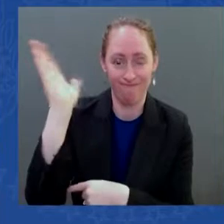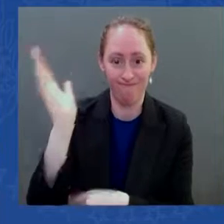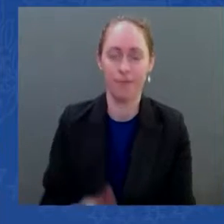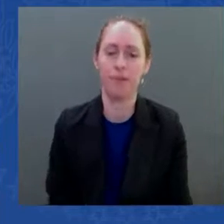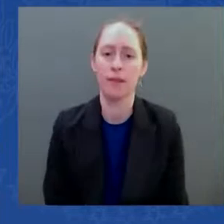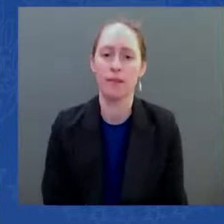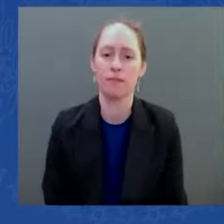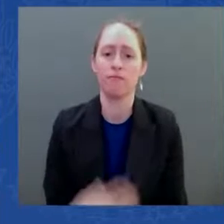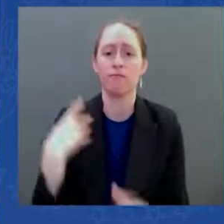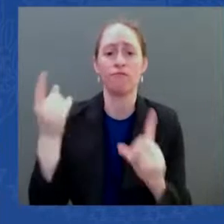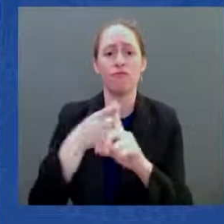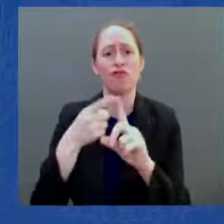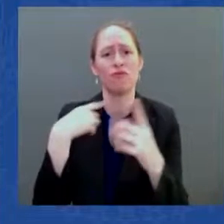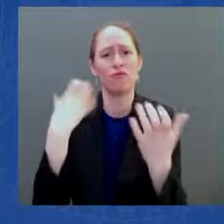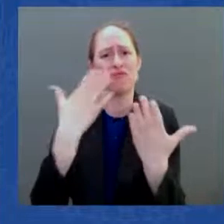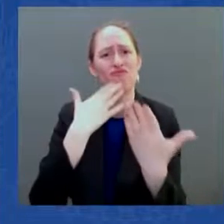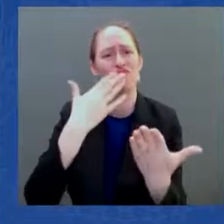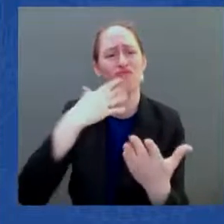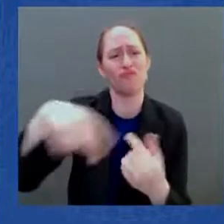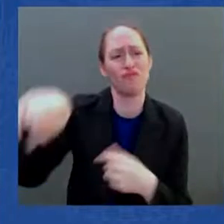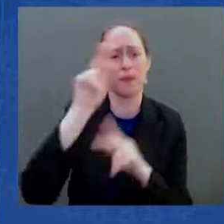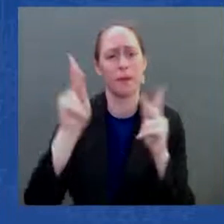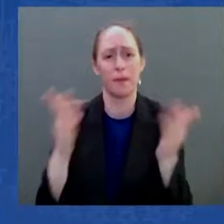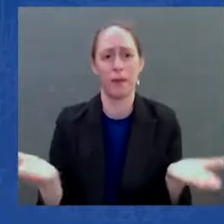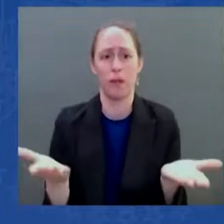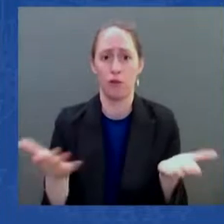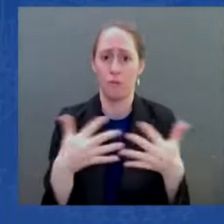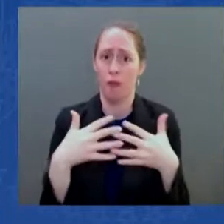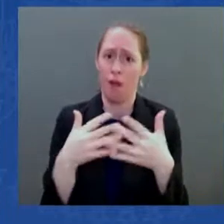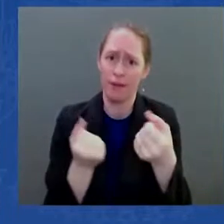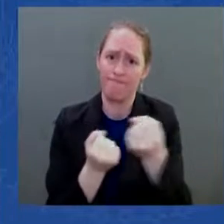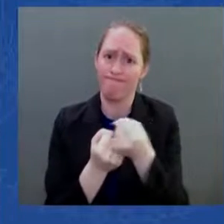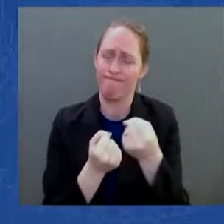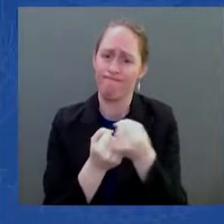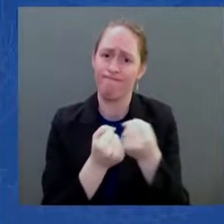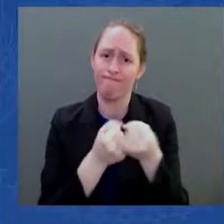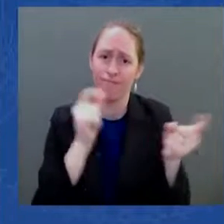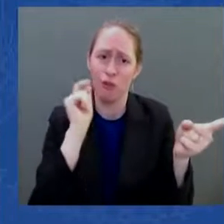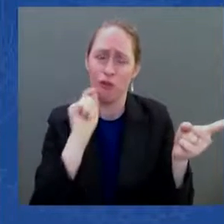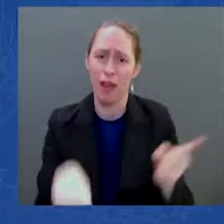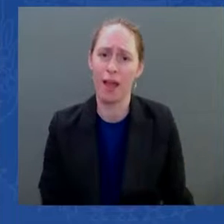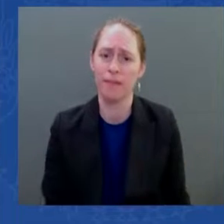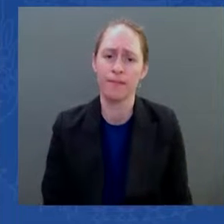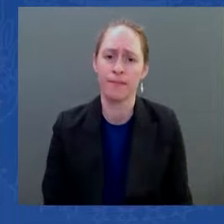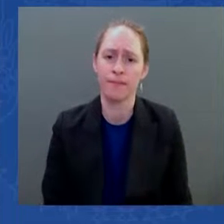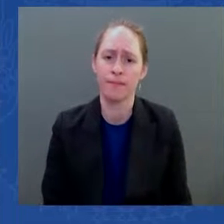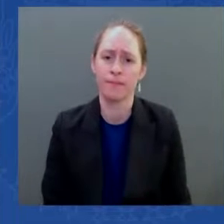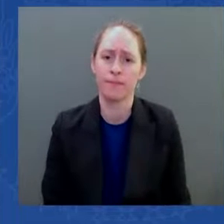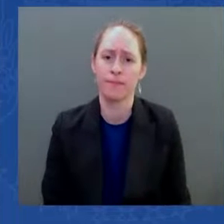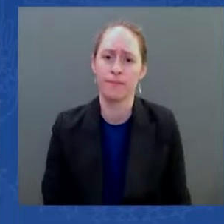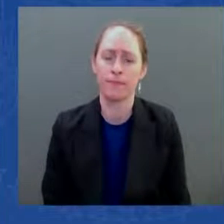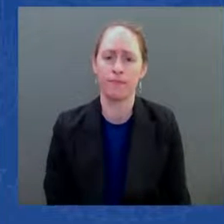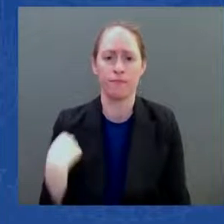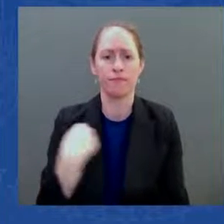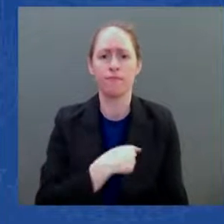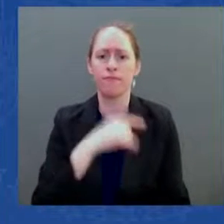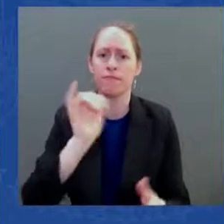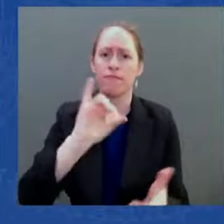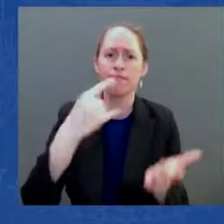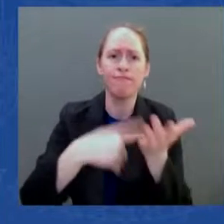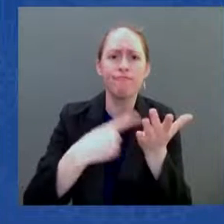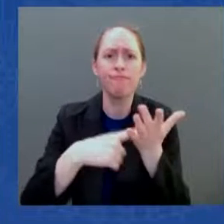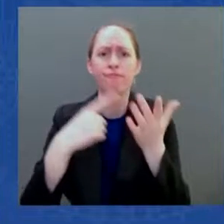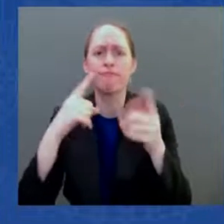we talked about keeping everyone together in terms of Europe, the European Union, and others in the effort to